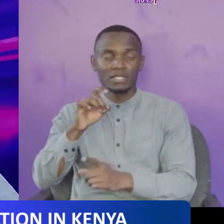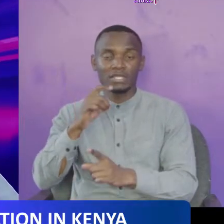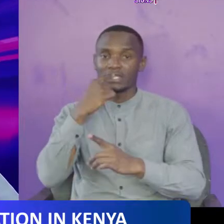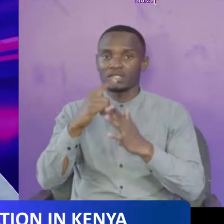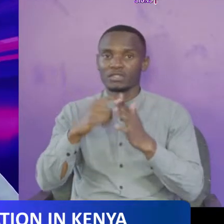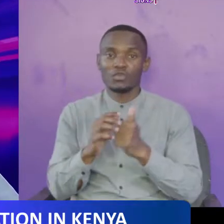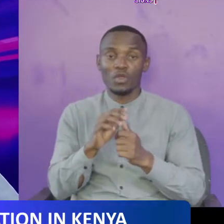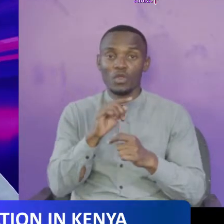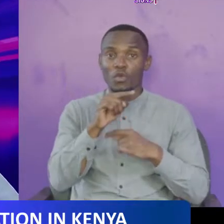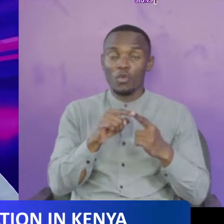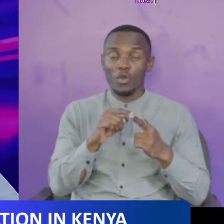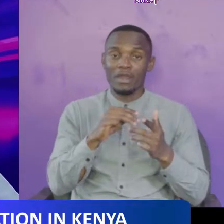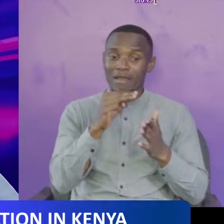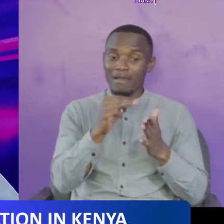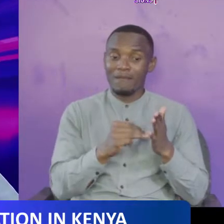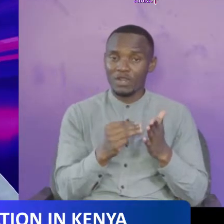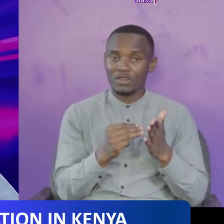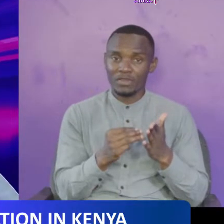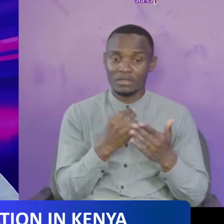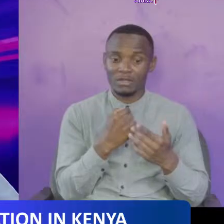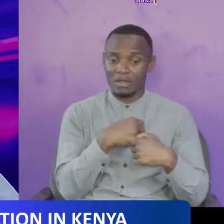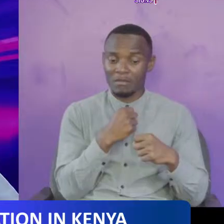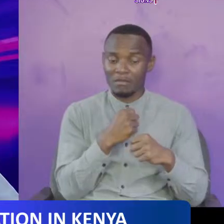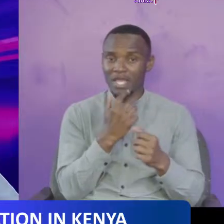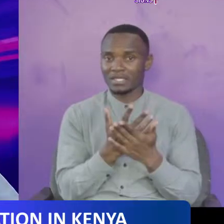a product, they put a